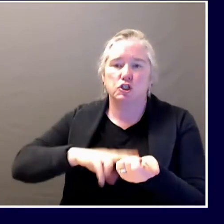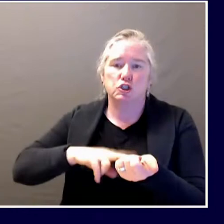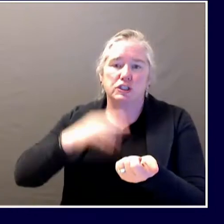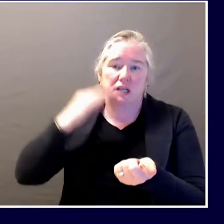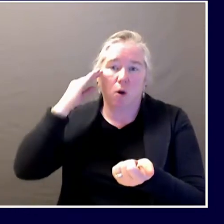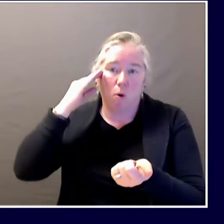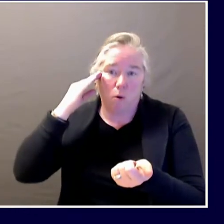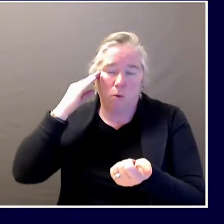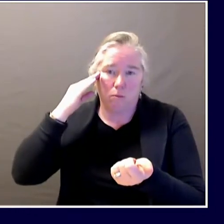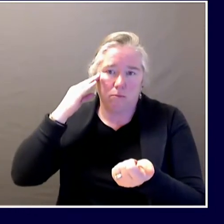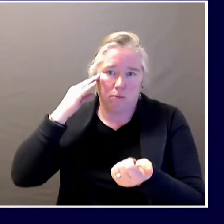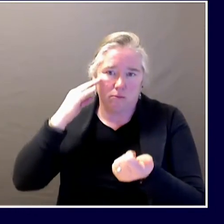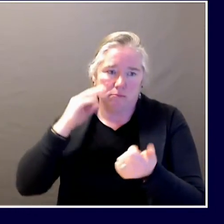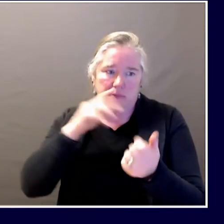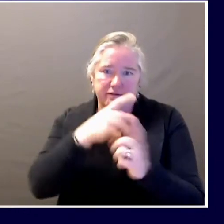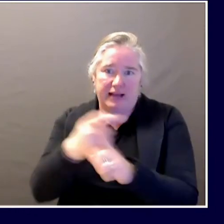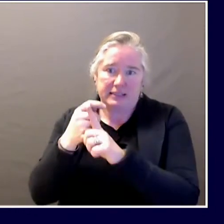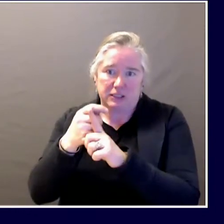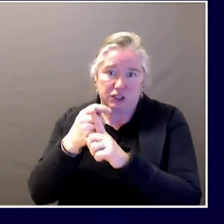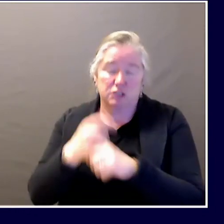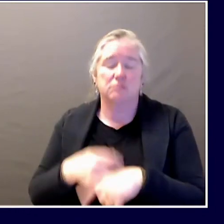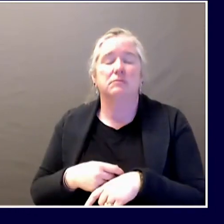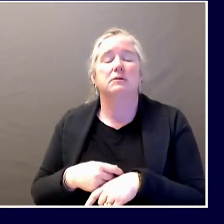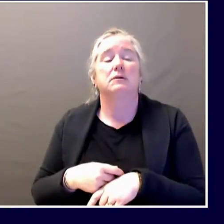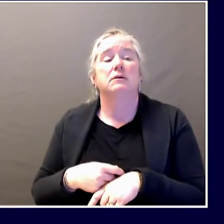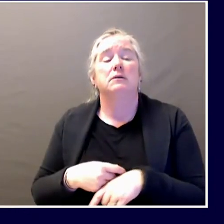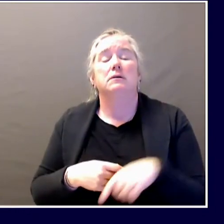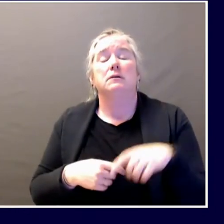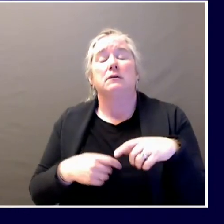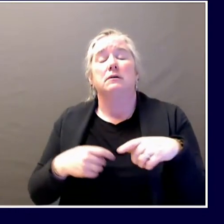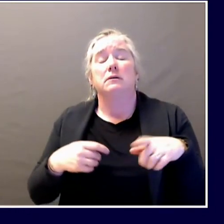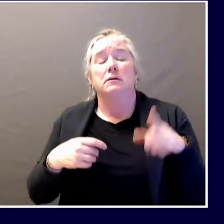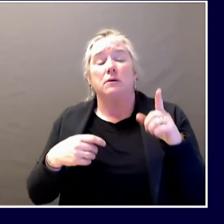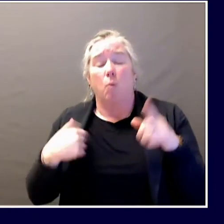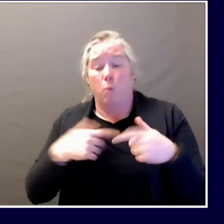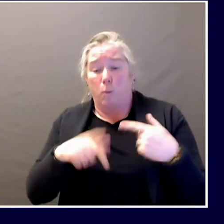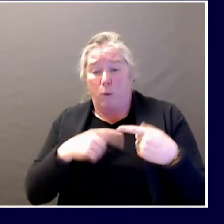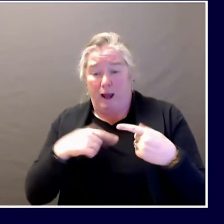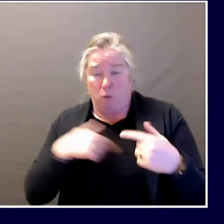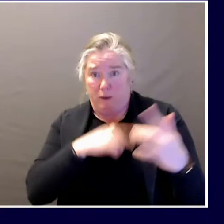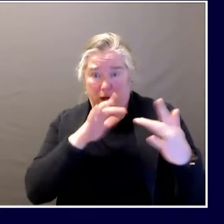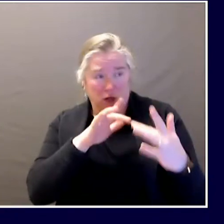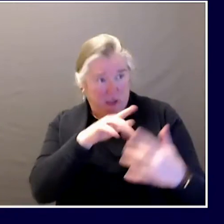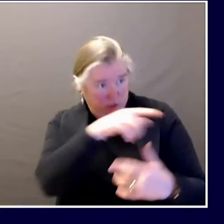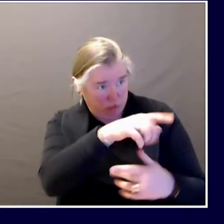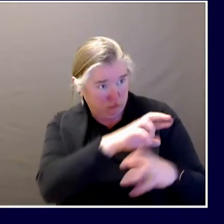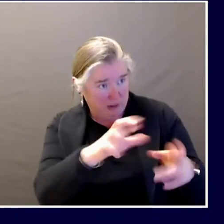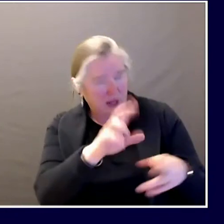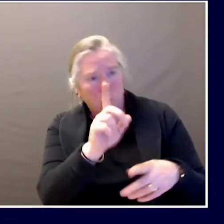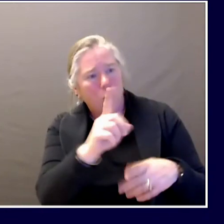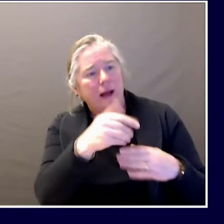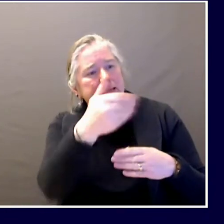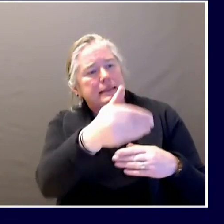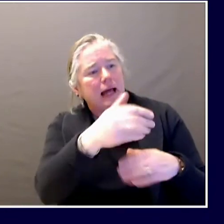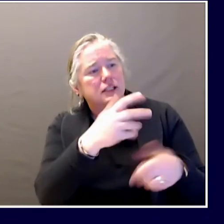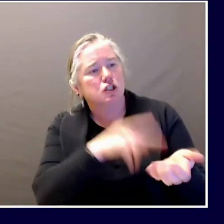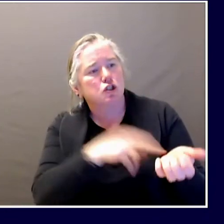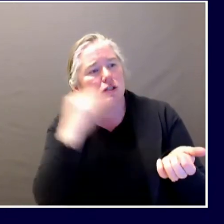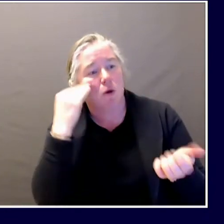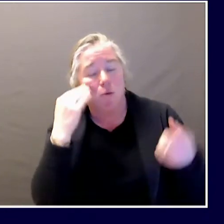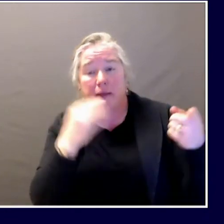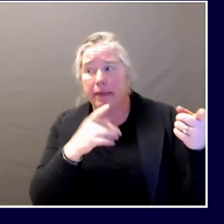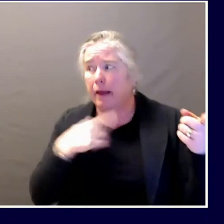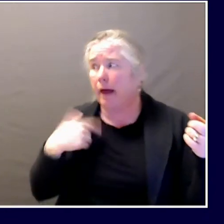be used, we have said in effect, hey, we've got arms that we can put those into now. So we've done that with CVS,